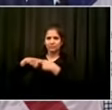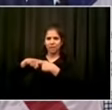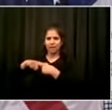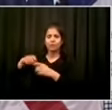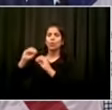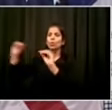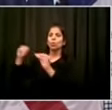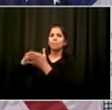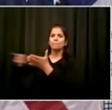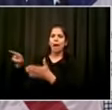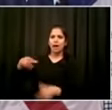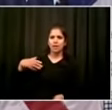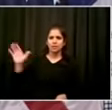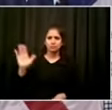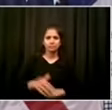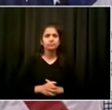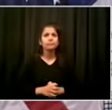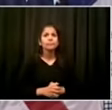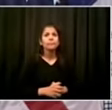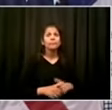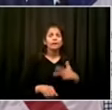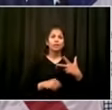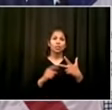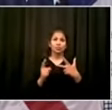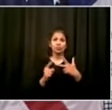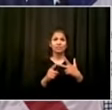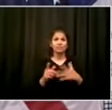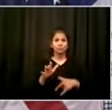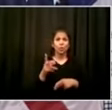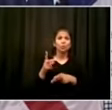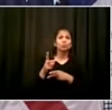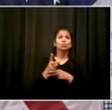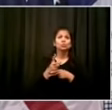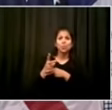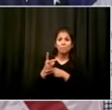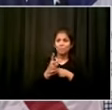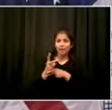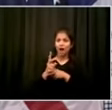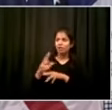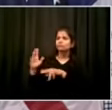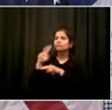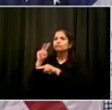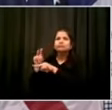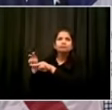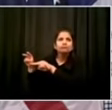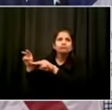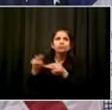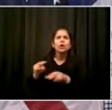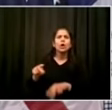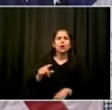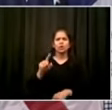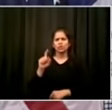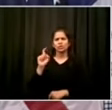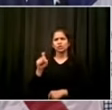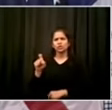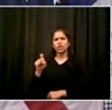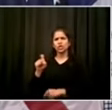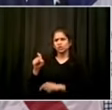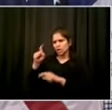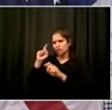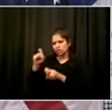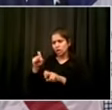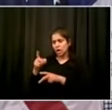are more investigations underway both within the NYPD and then the independent review being done by our Corporation Counsel and